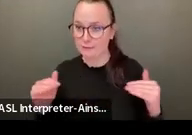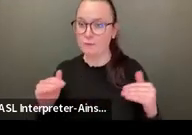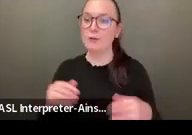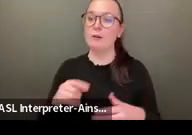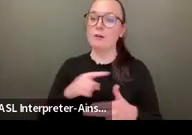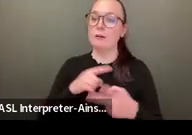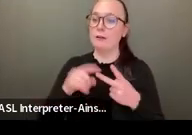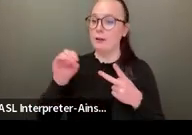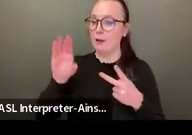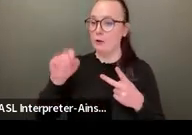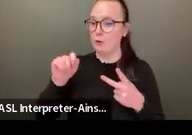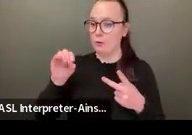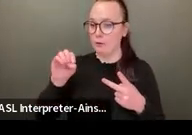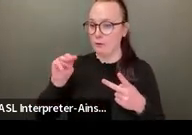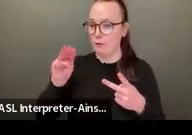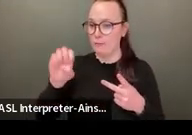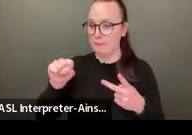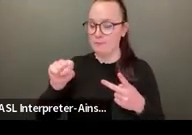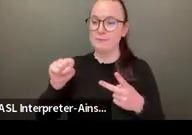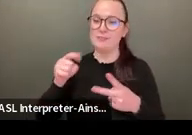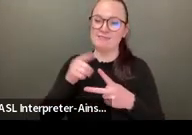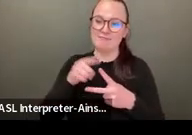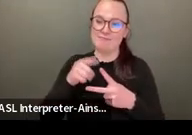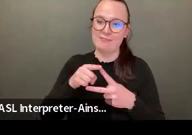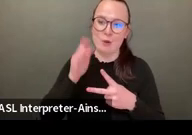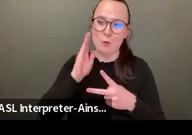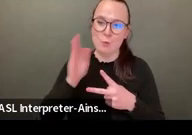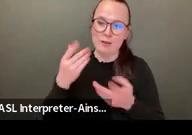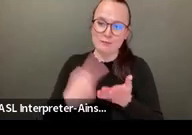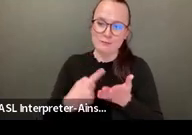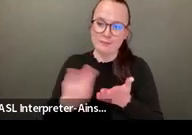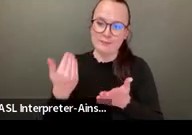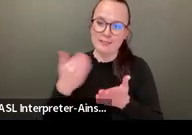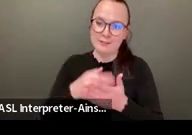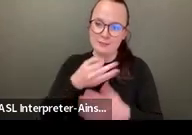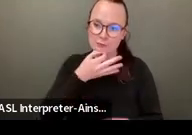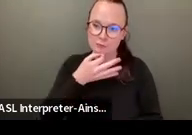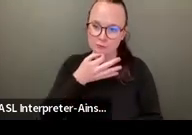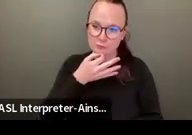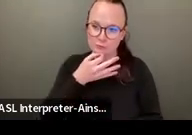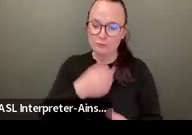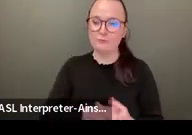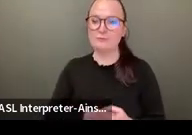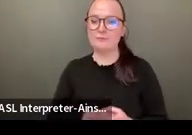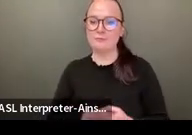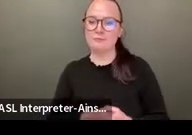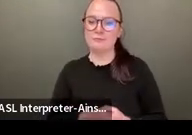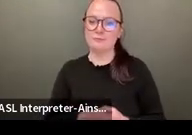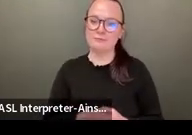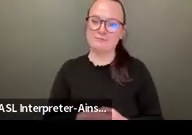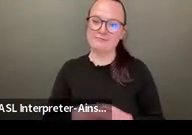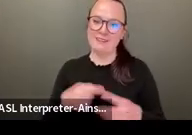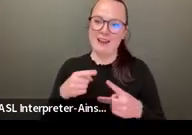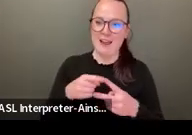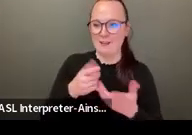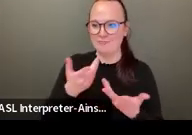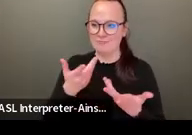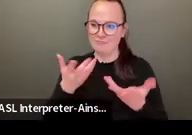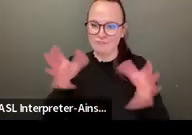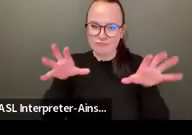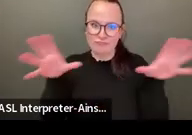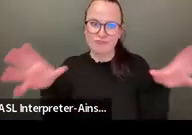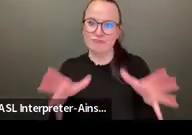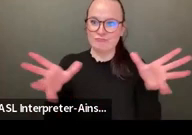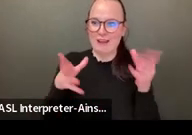We're doing present level again in a couple weeks. I made it a lot more fun, added some